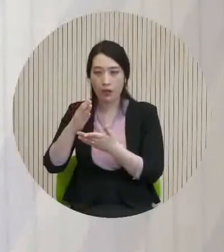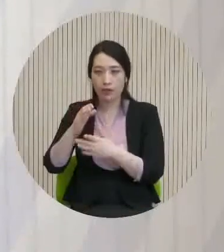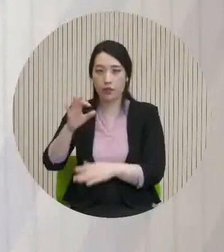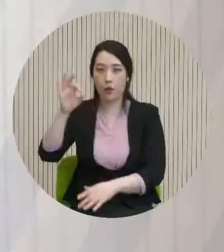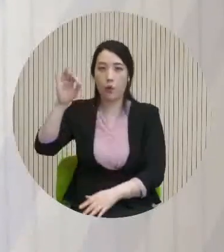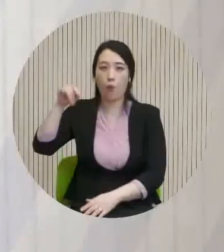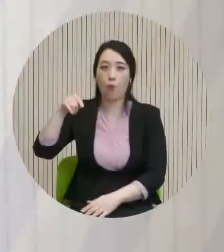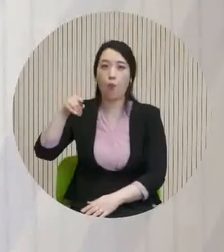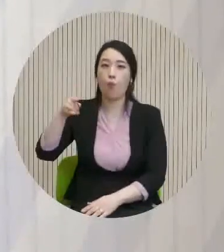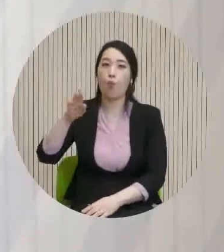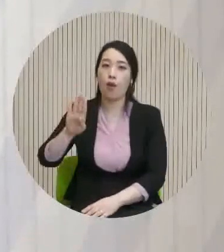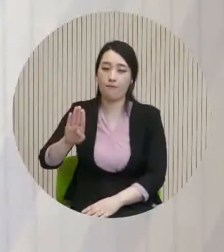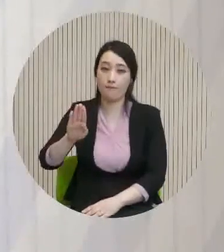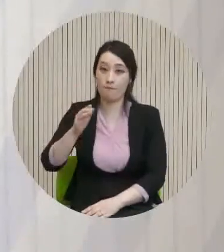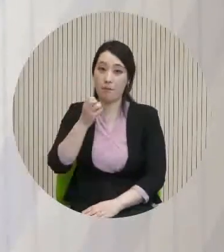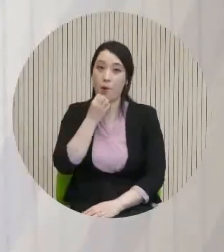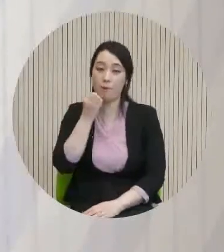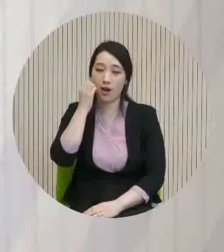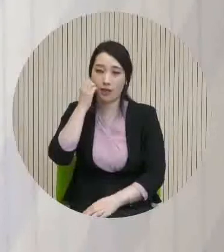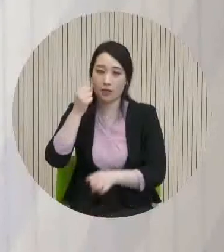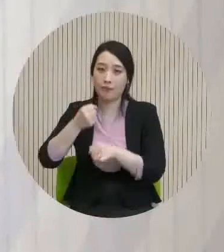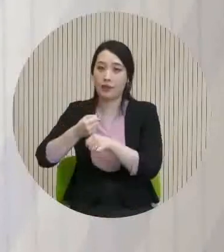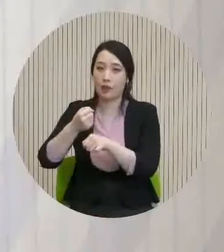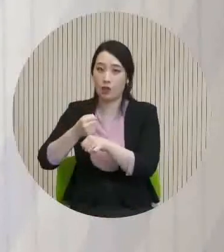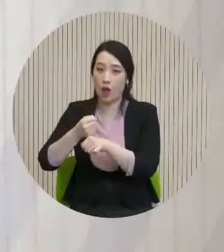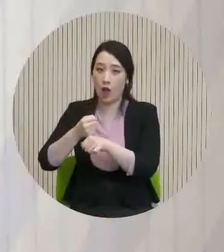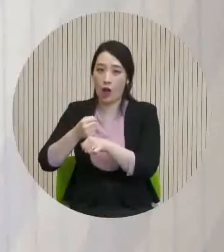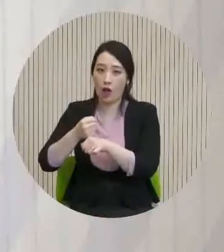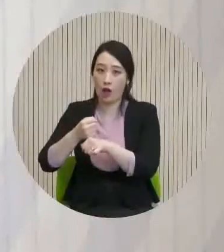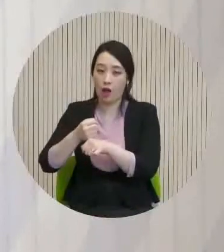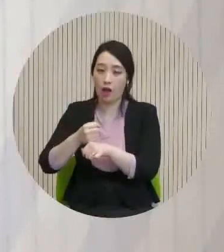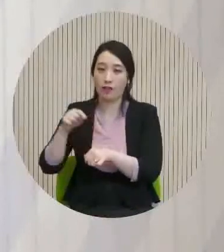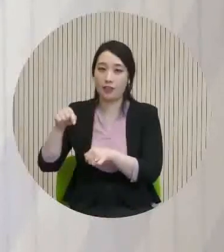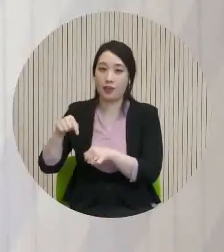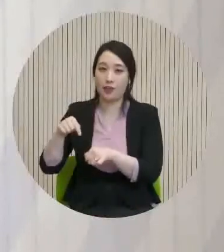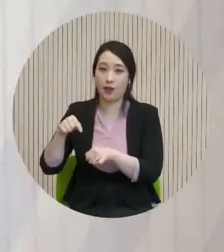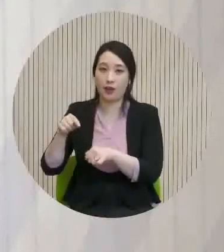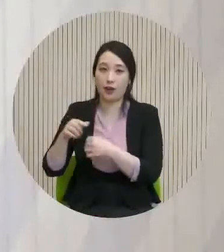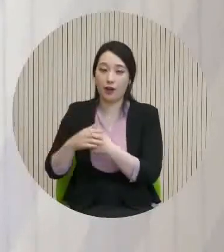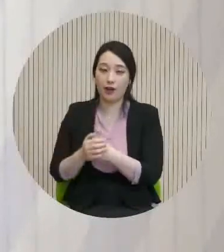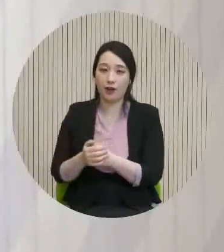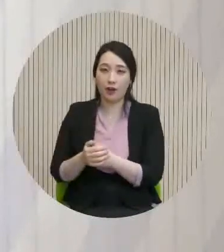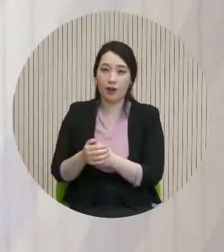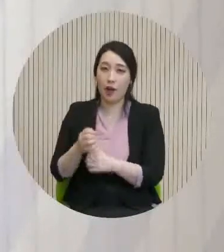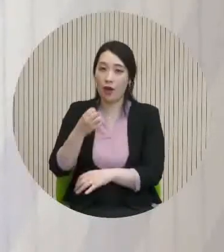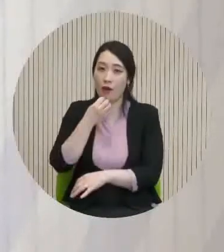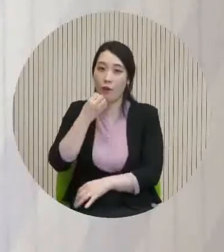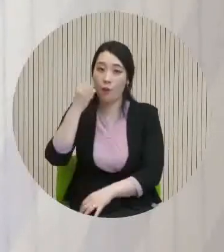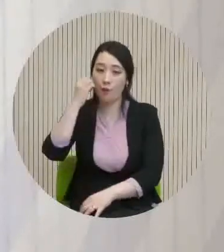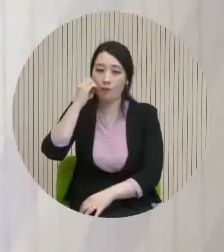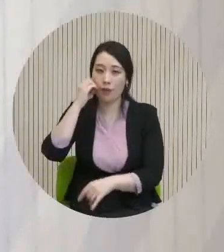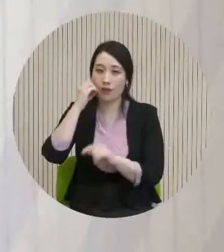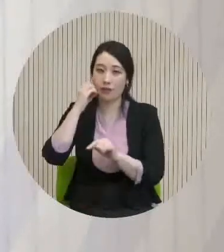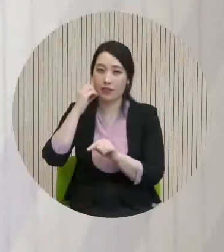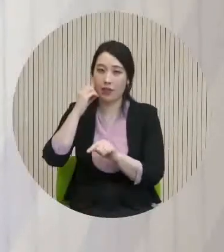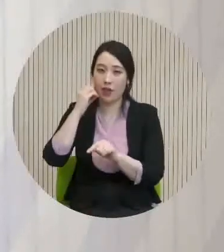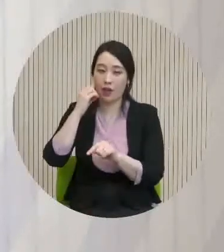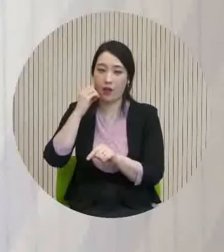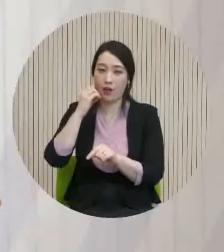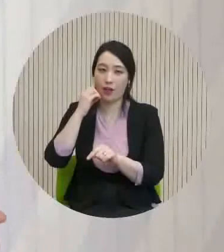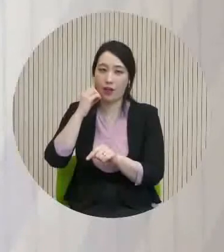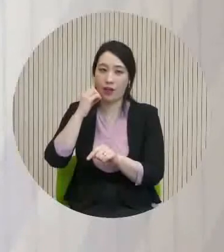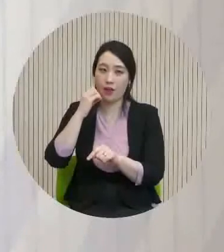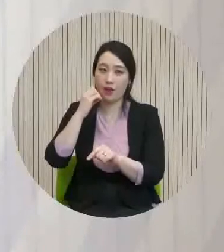want to, well, I think it will be better for us to have the websites that can be operated on